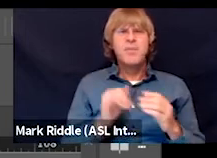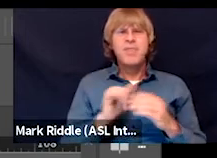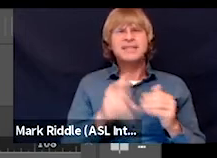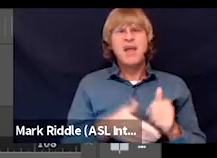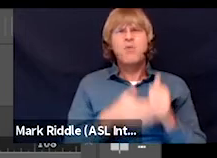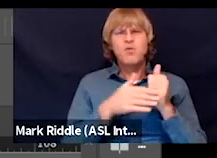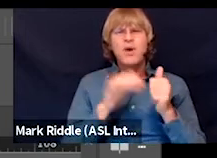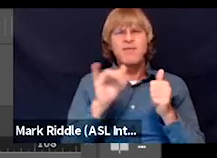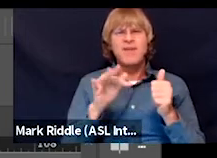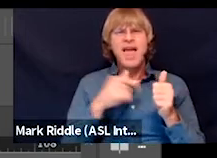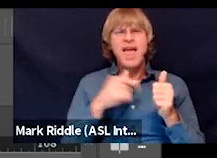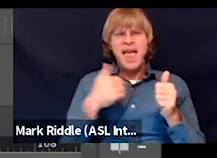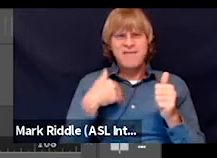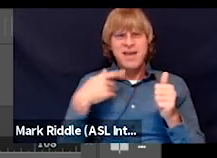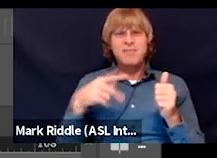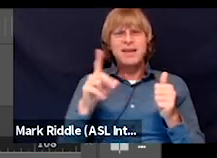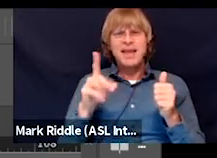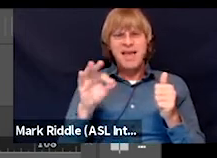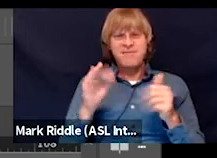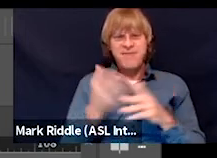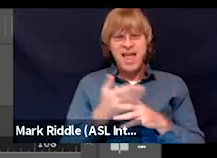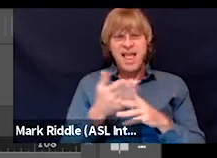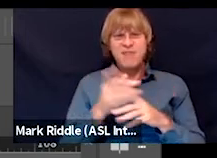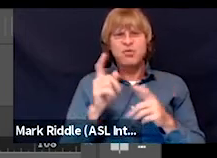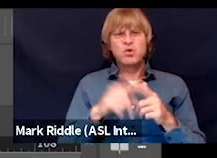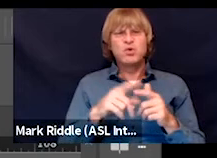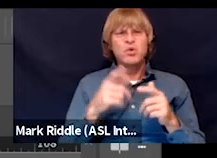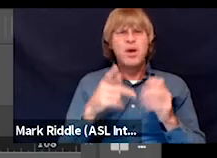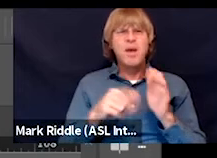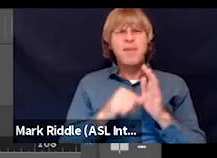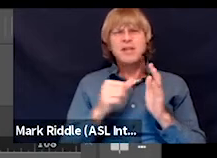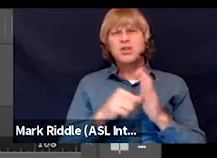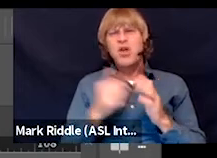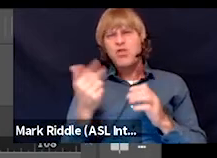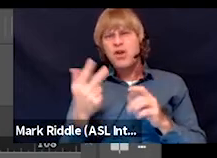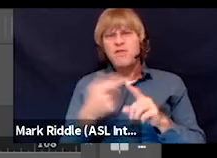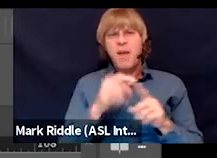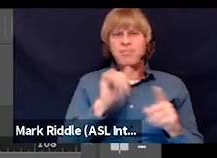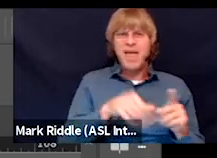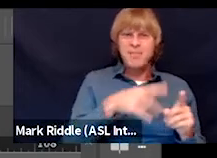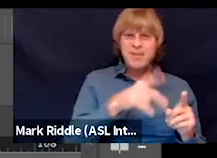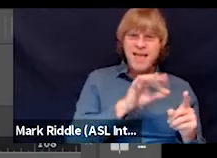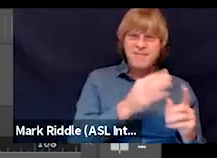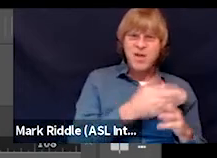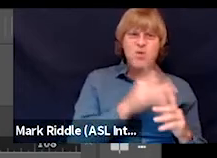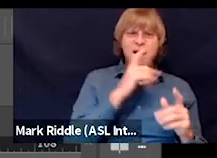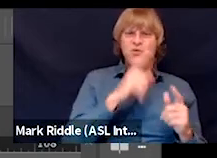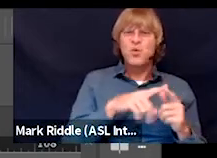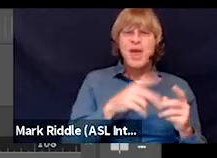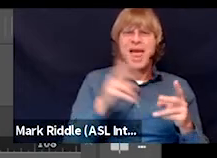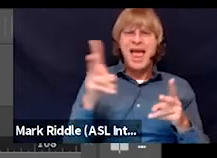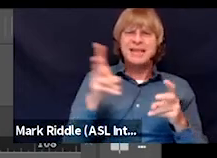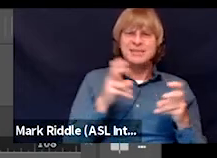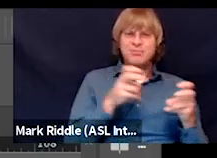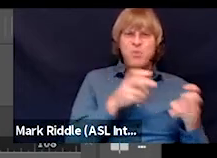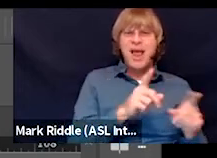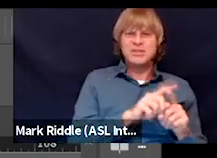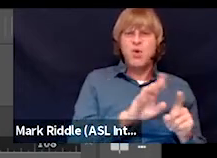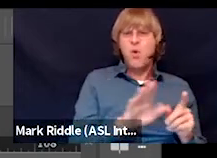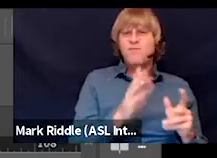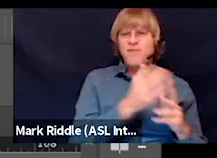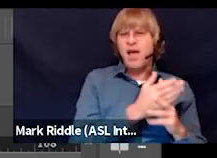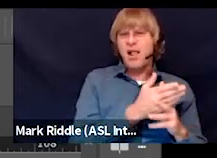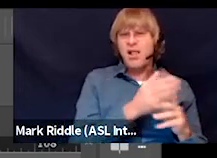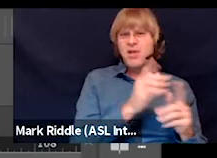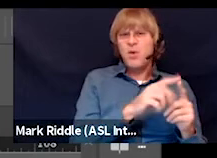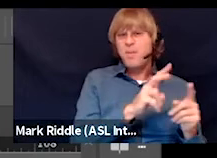if, like, I have a PDF file and I need page 13 out of the PDF file. You don't have to export that as its own file in